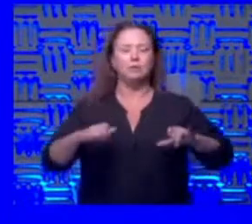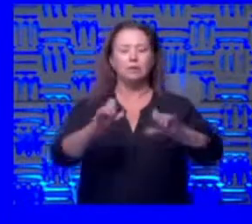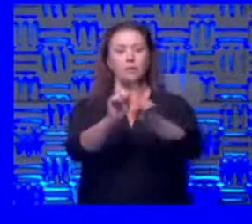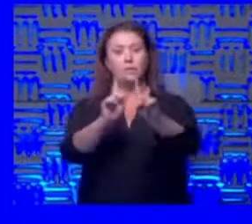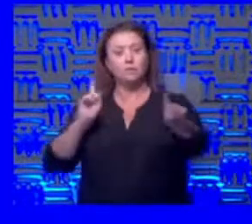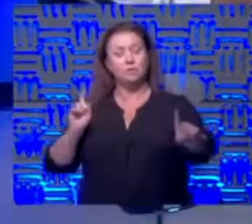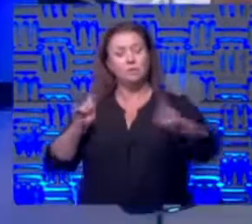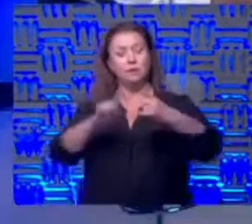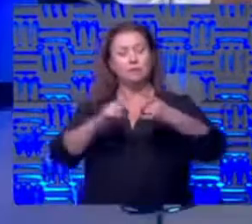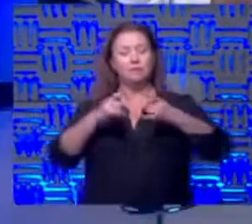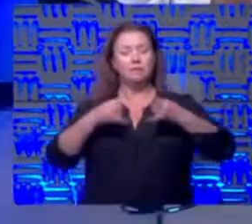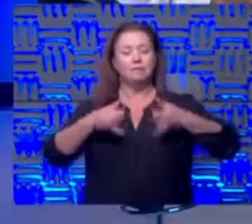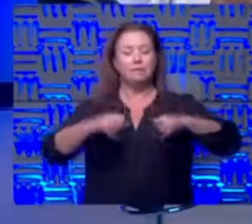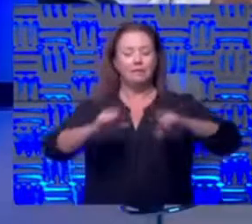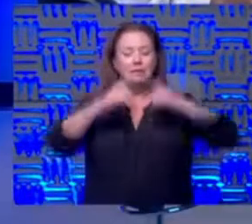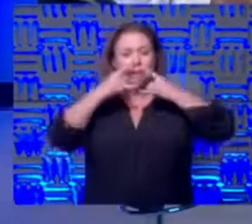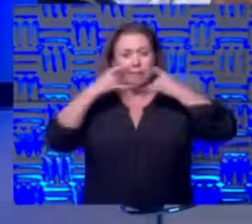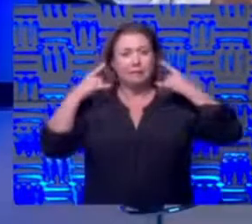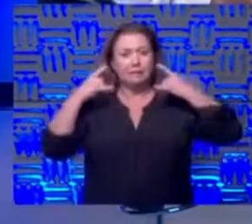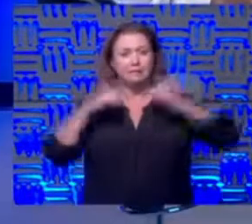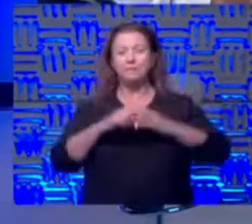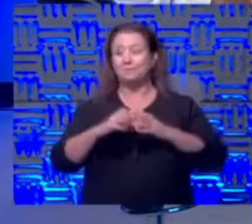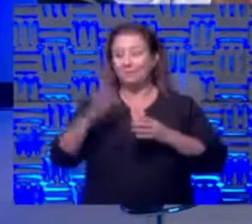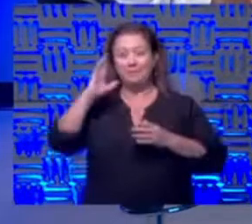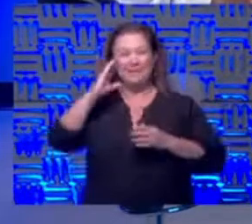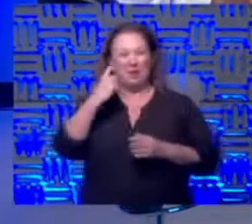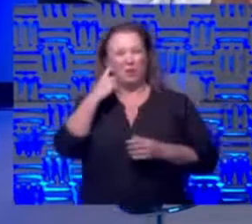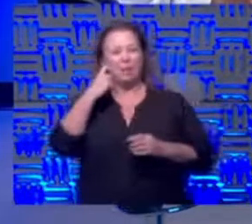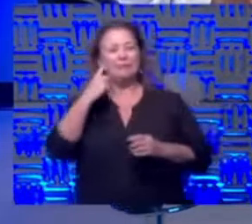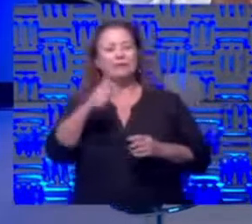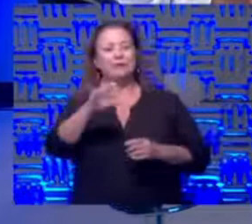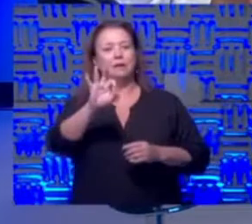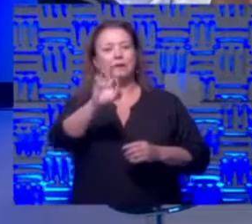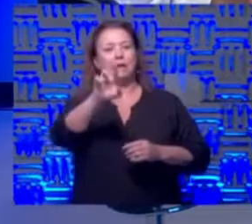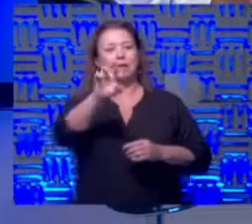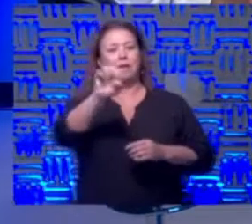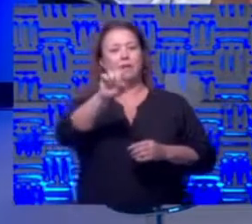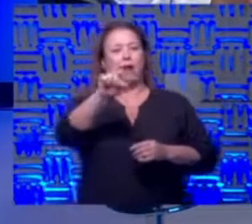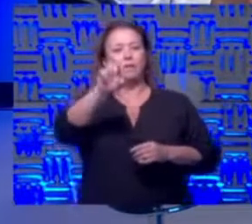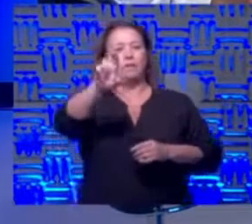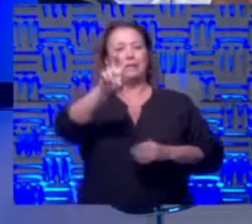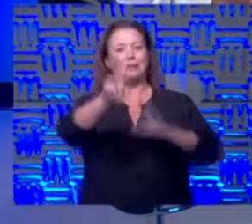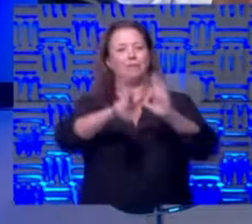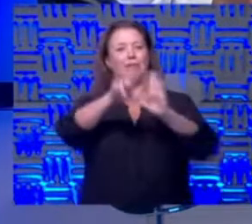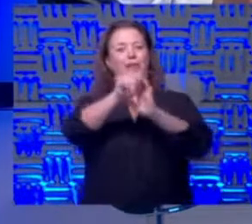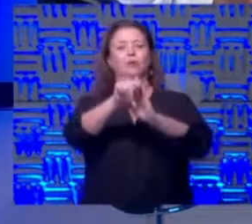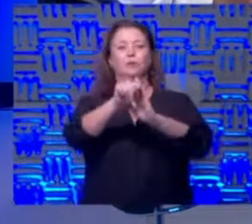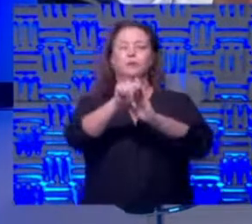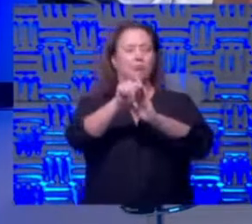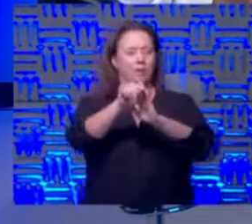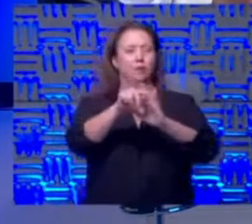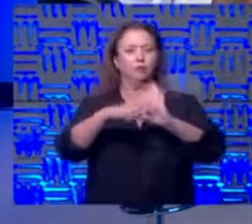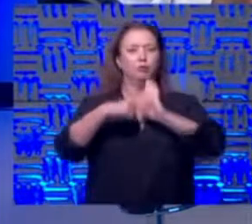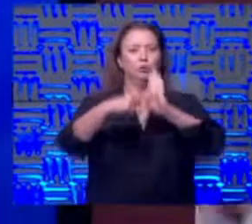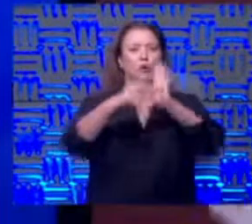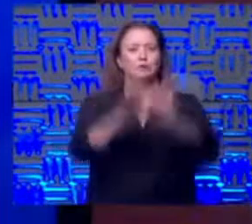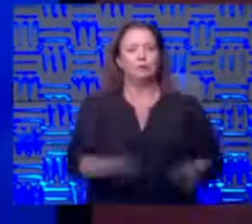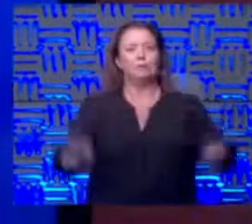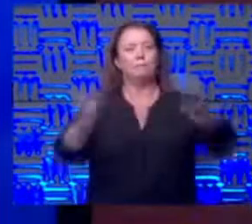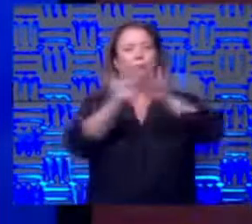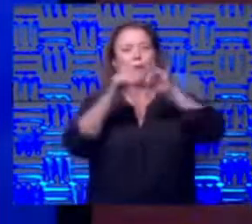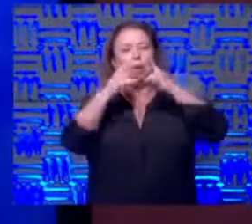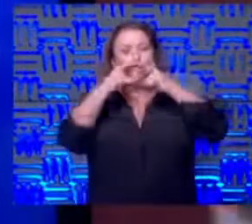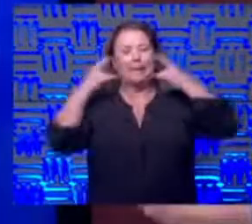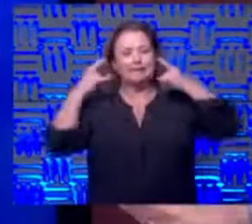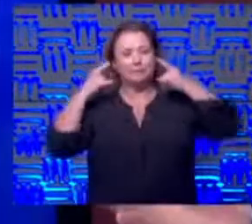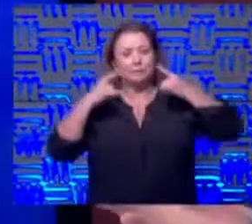wear the masks. And we know from our freezers how important our freezer videos, how important that mask wearing really is, because it just